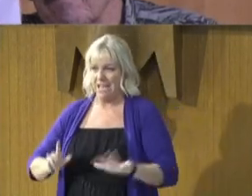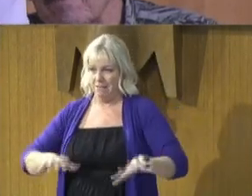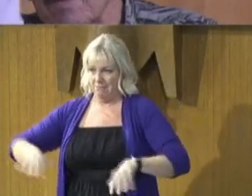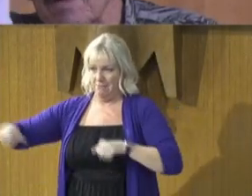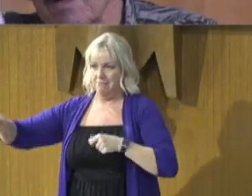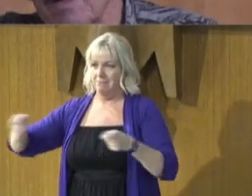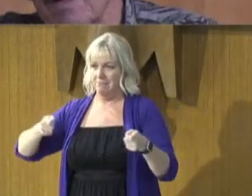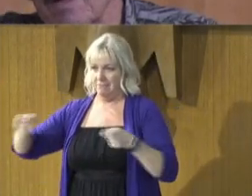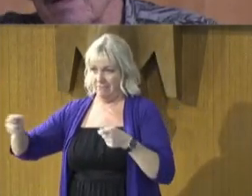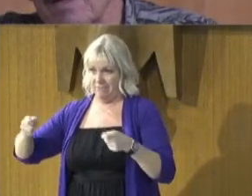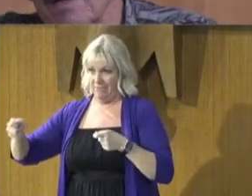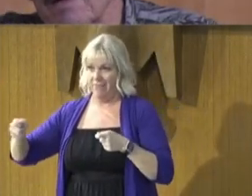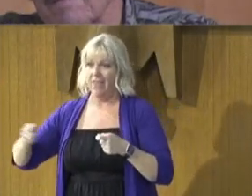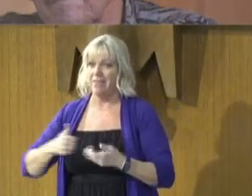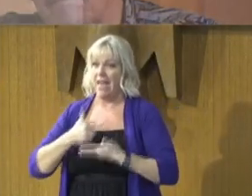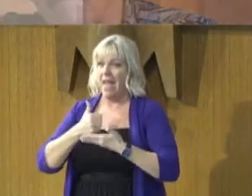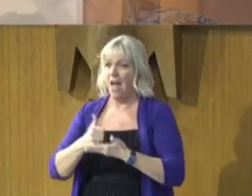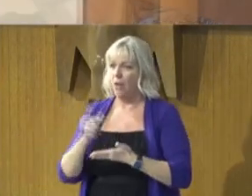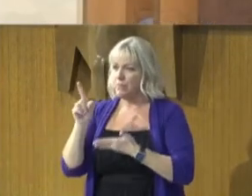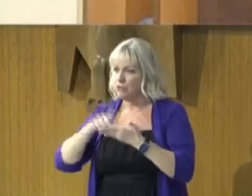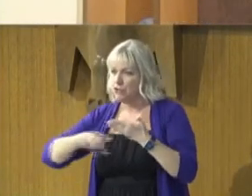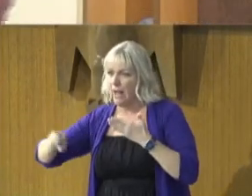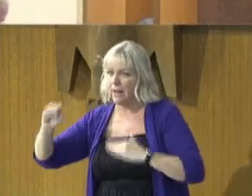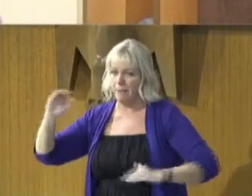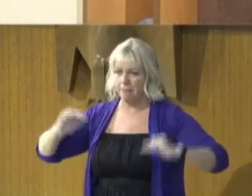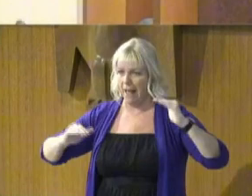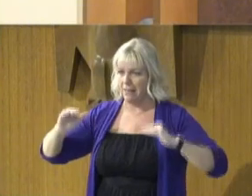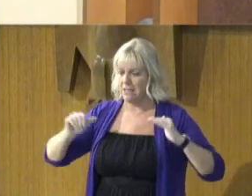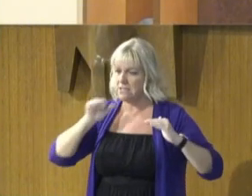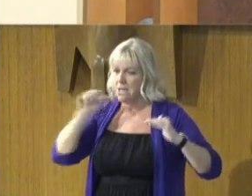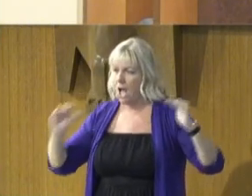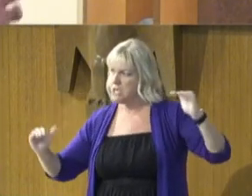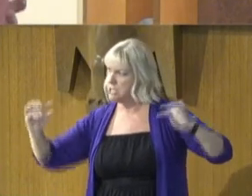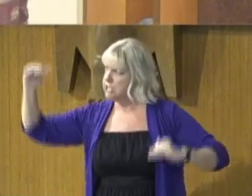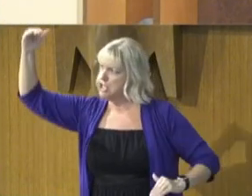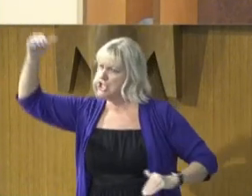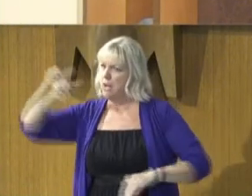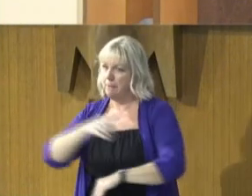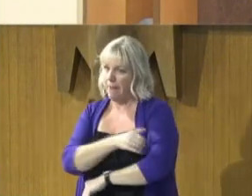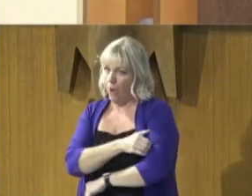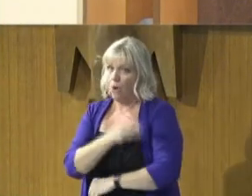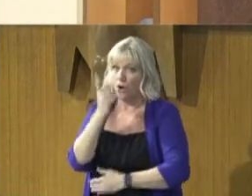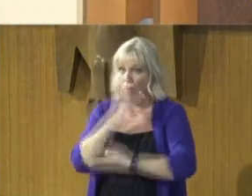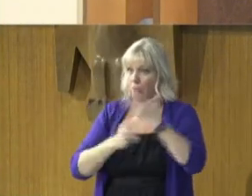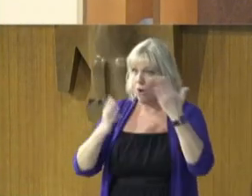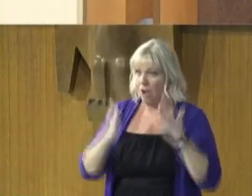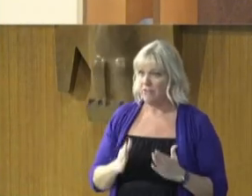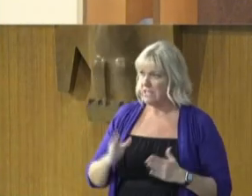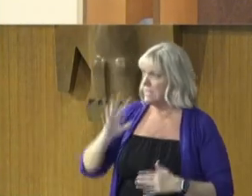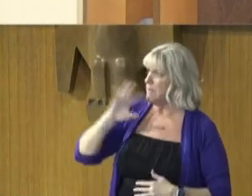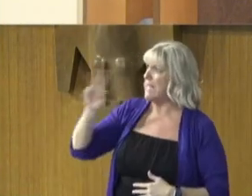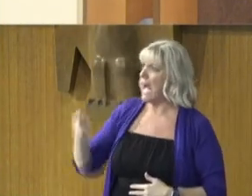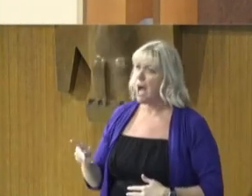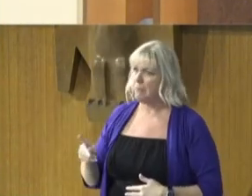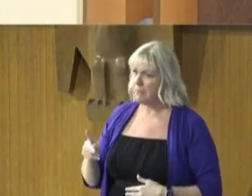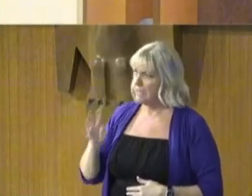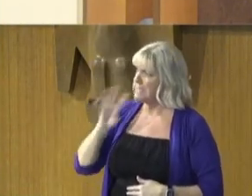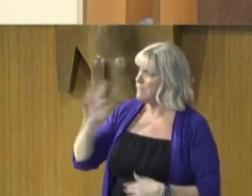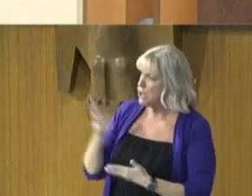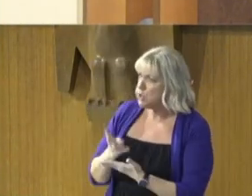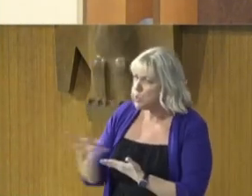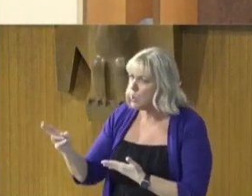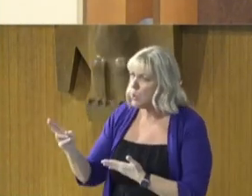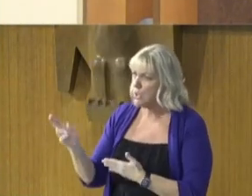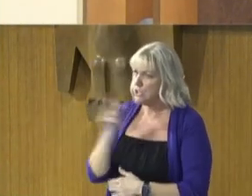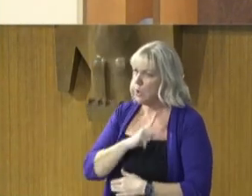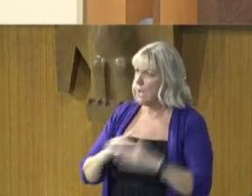system of checks and balances in the nation. The prophets were intended to speak up, to speak truth to power to the